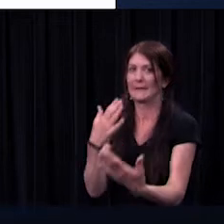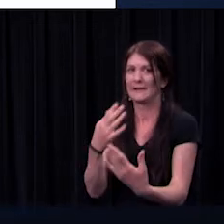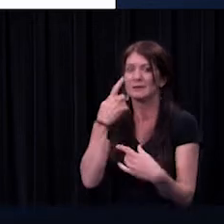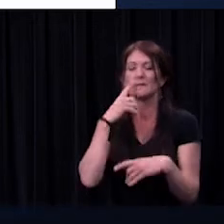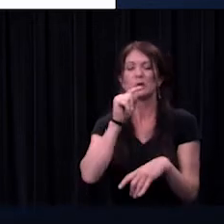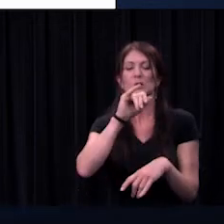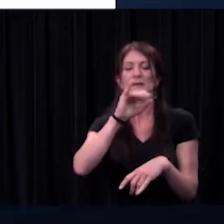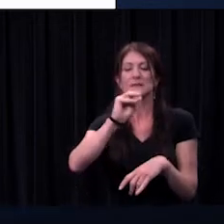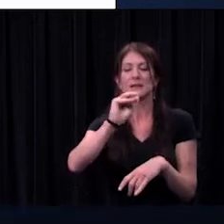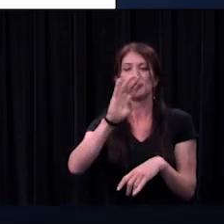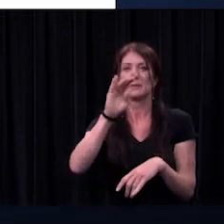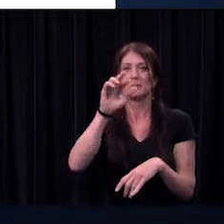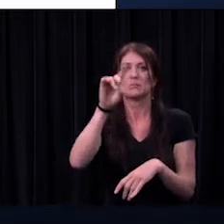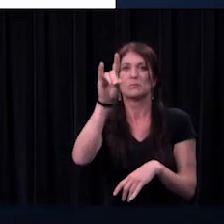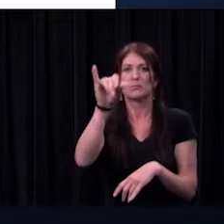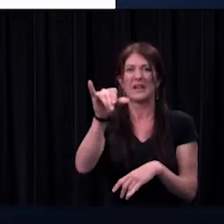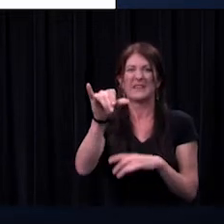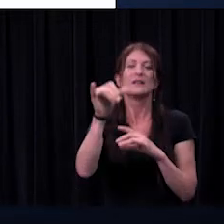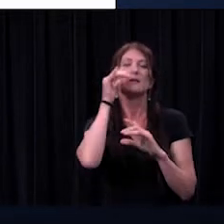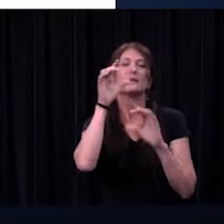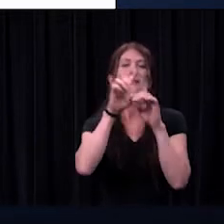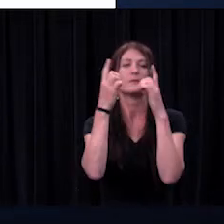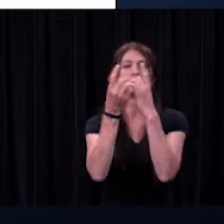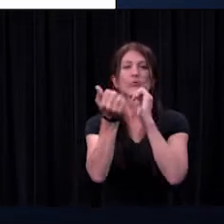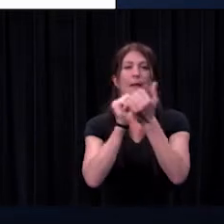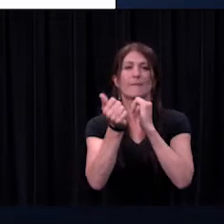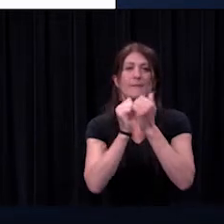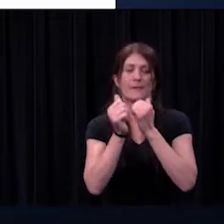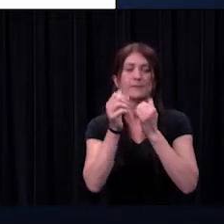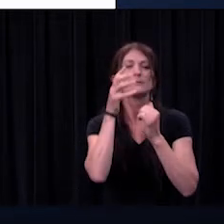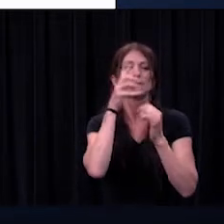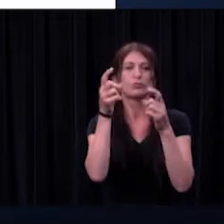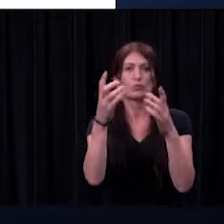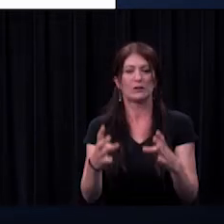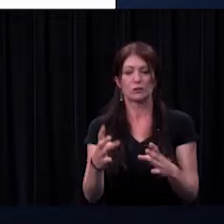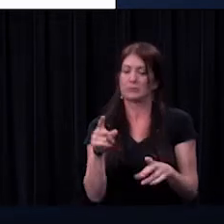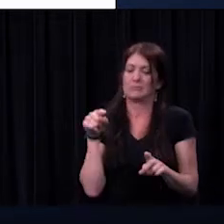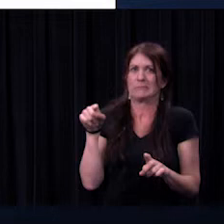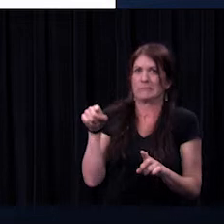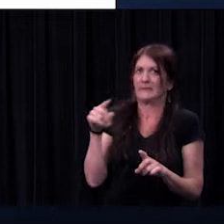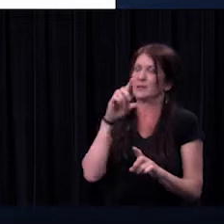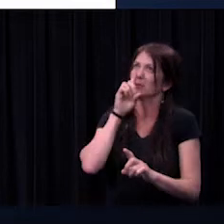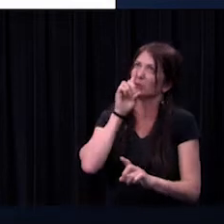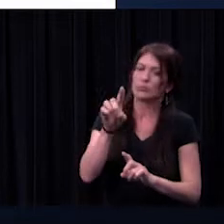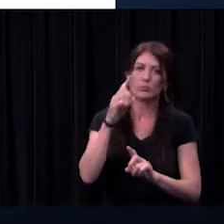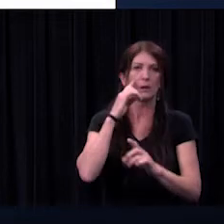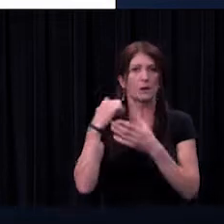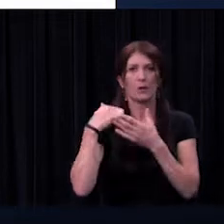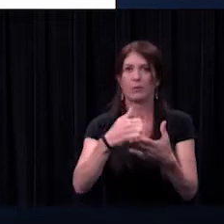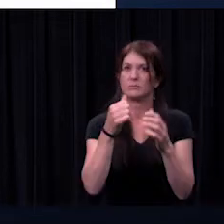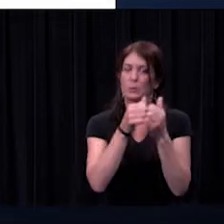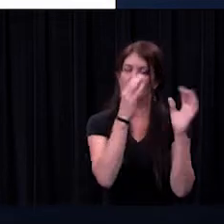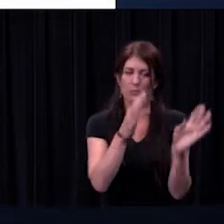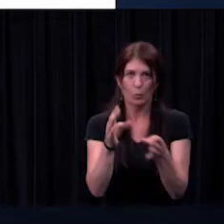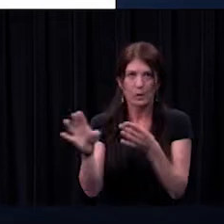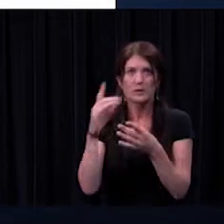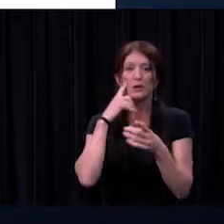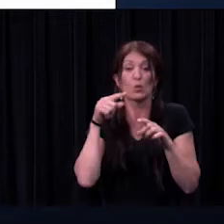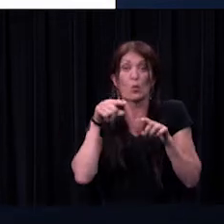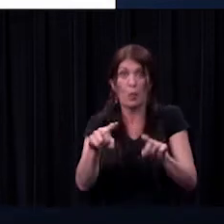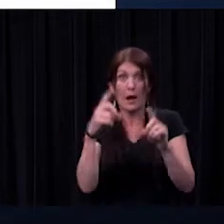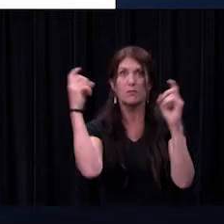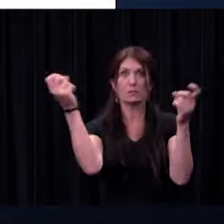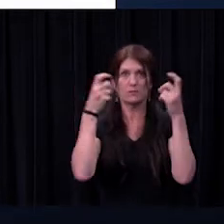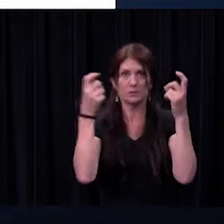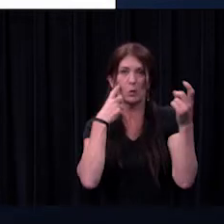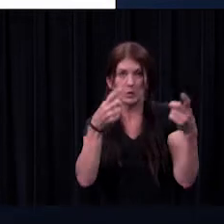District Athletic and Activities Director, who really oversees a lot of the organization while the ceremonies are going on and prior to